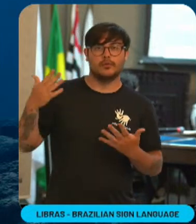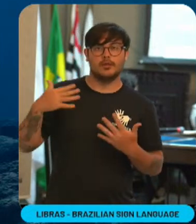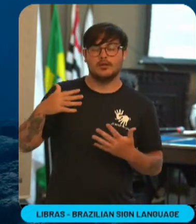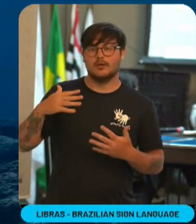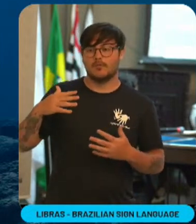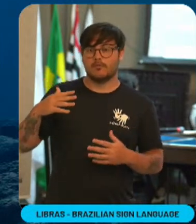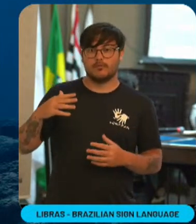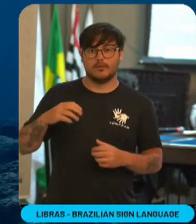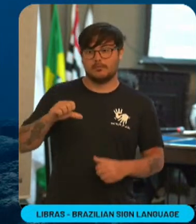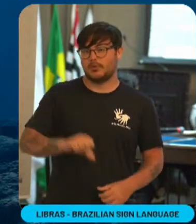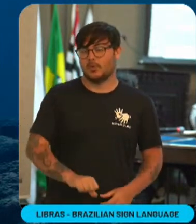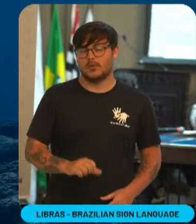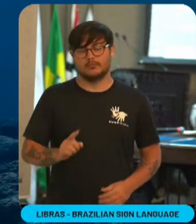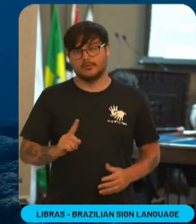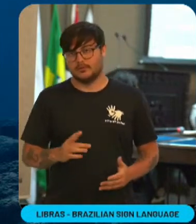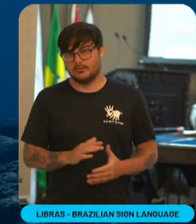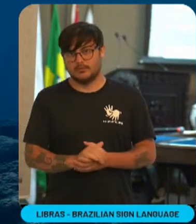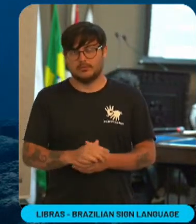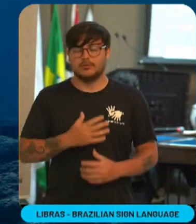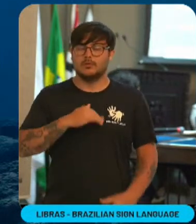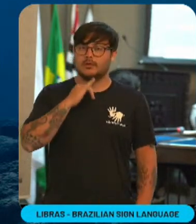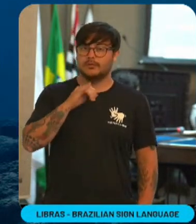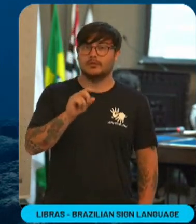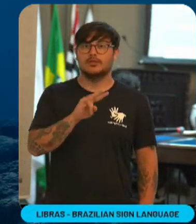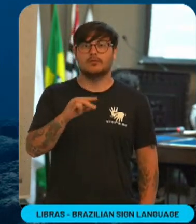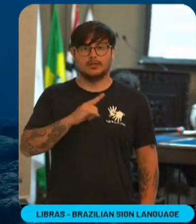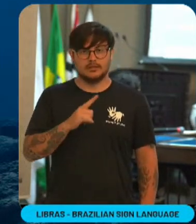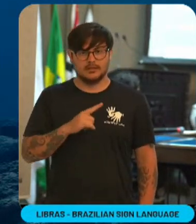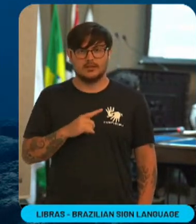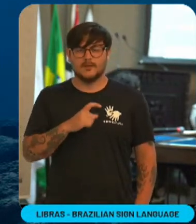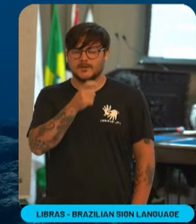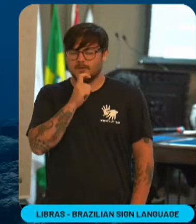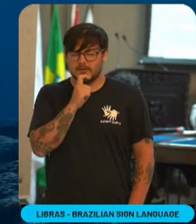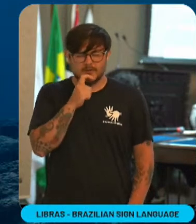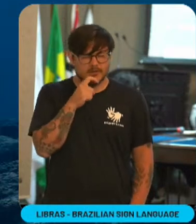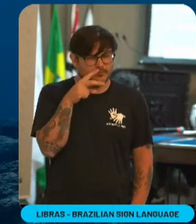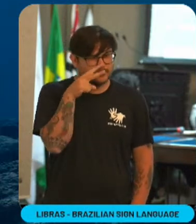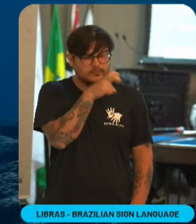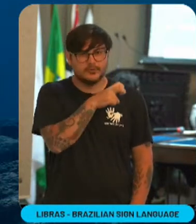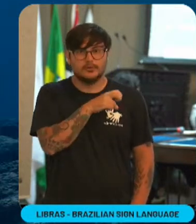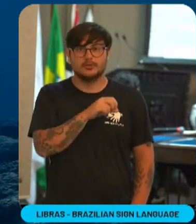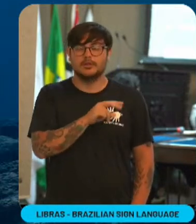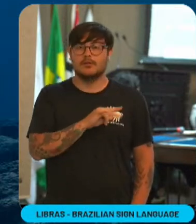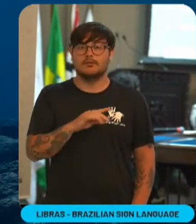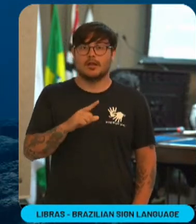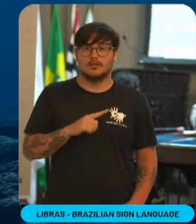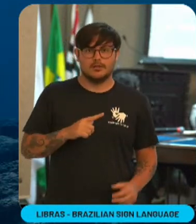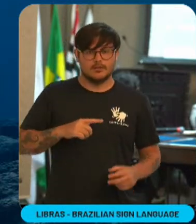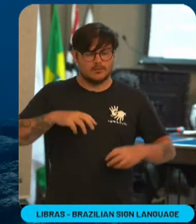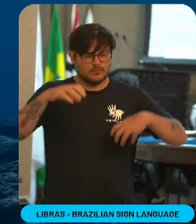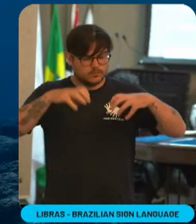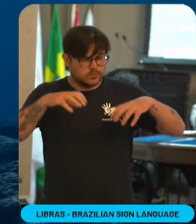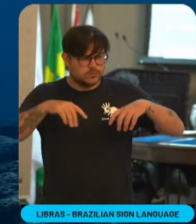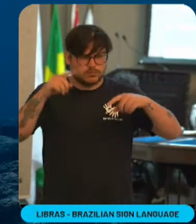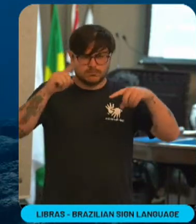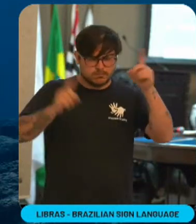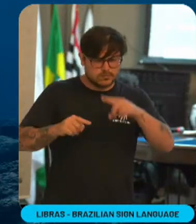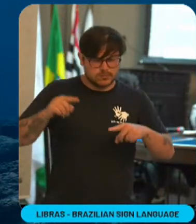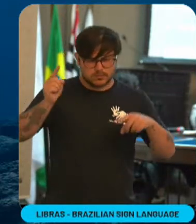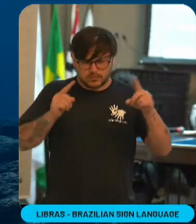I'm not saying that summer is going to be hotter or winter is going to be colder. I'm saying that I'm going to have more severe